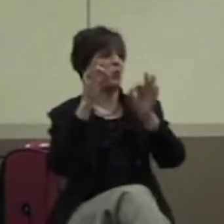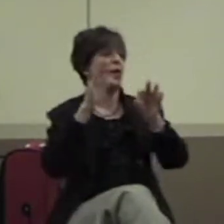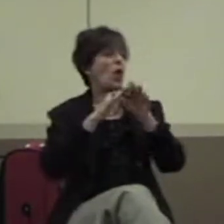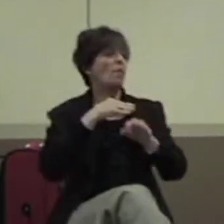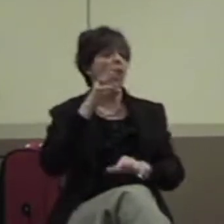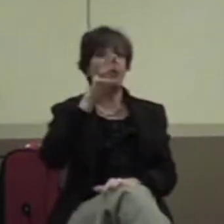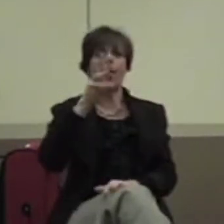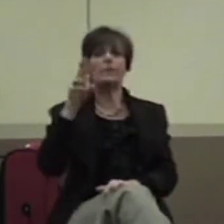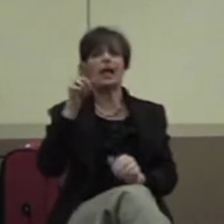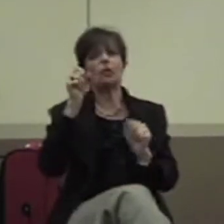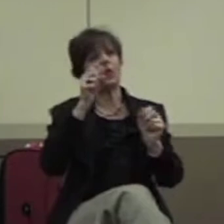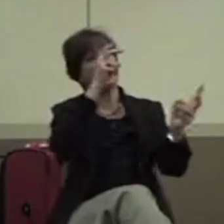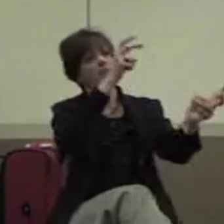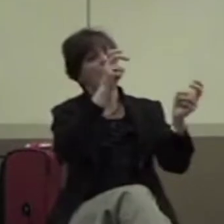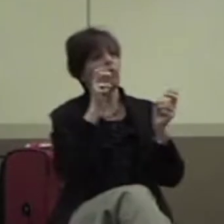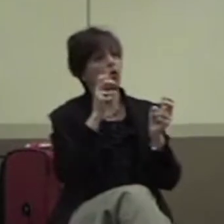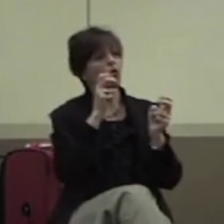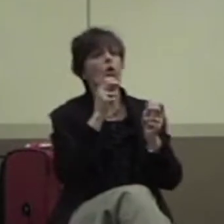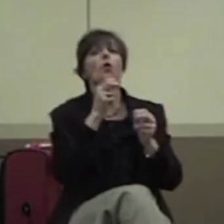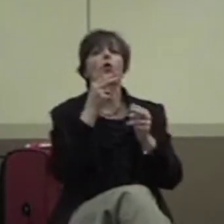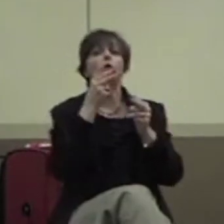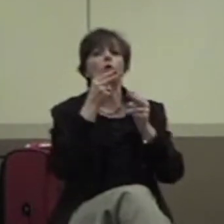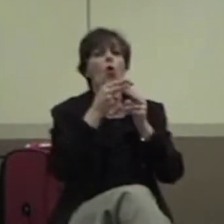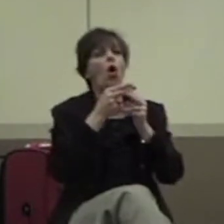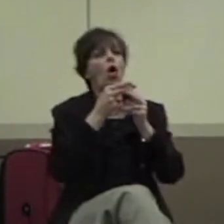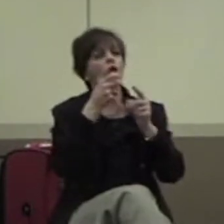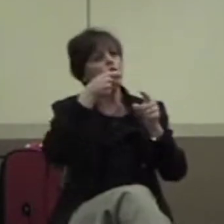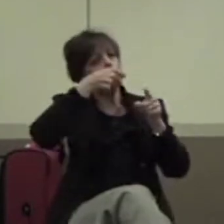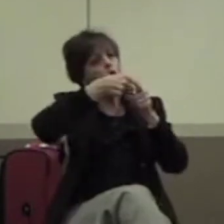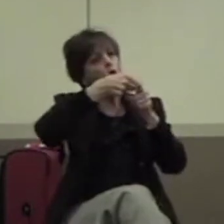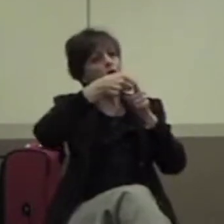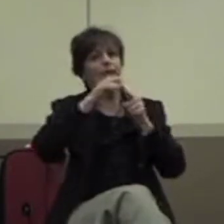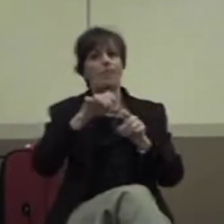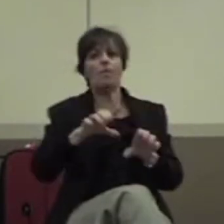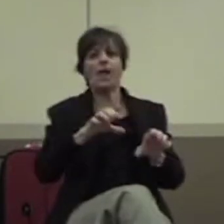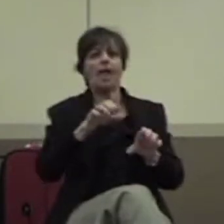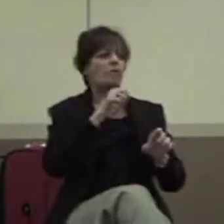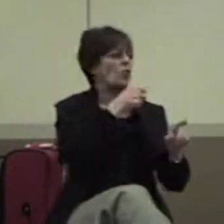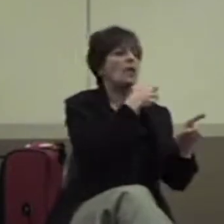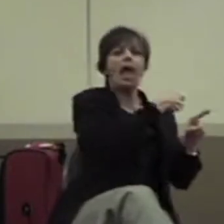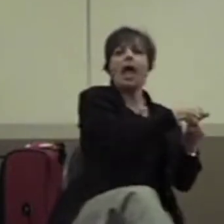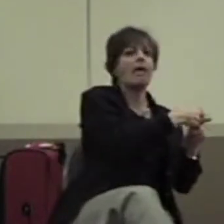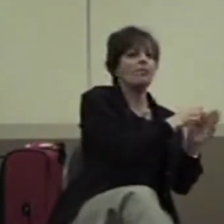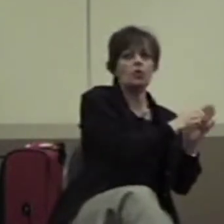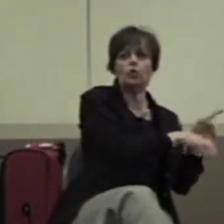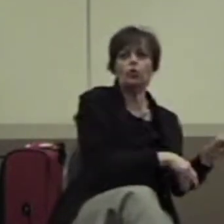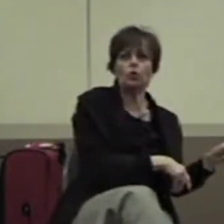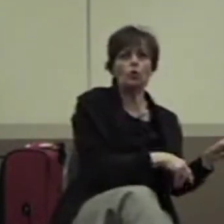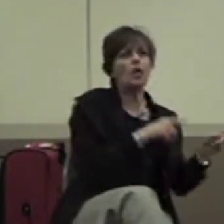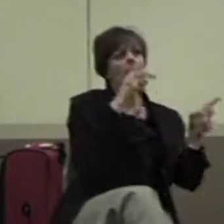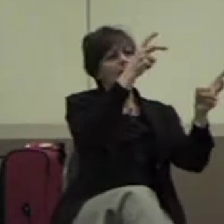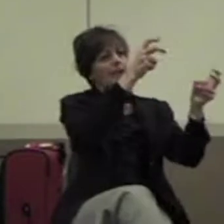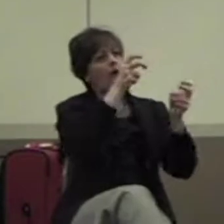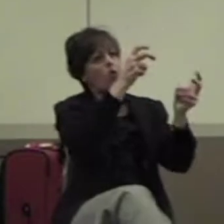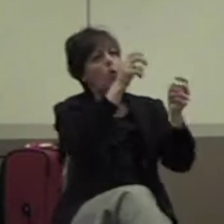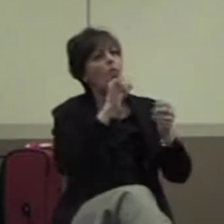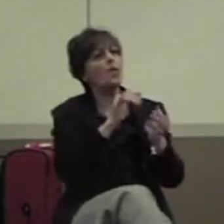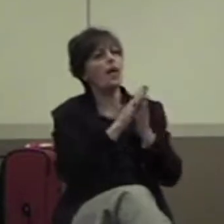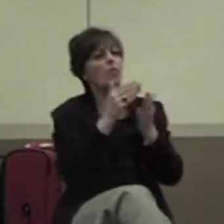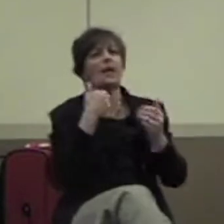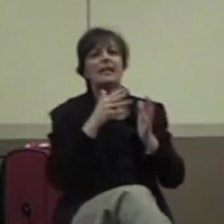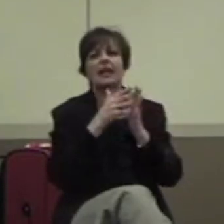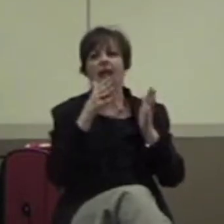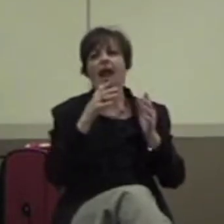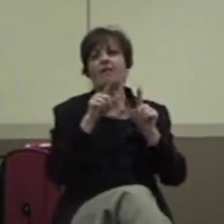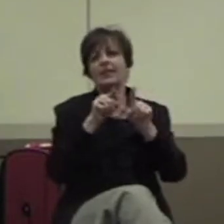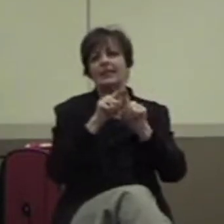free on my website that you can download, and it's called Target the Behavior, Not the Student. So you can download that book. It has a lot of the same